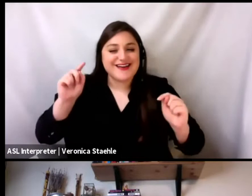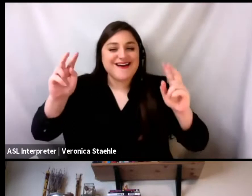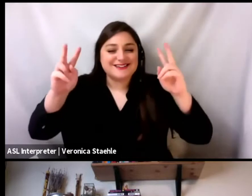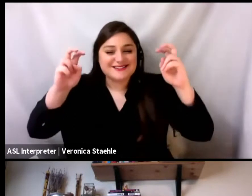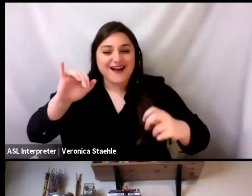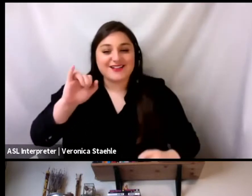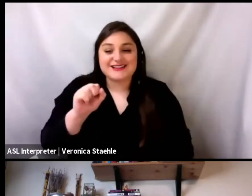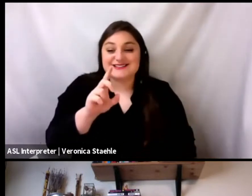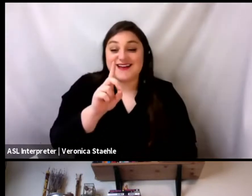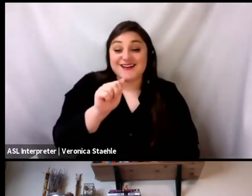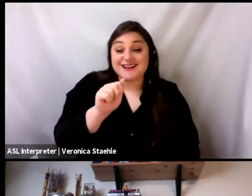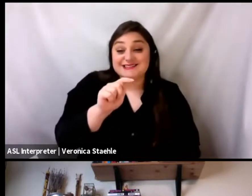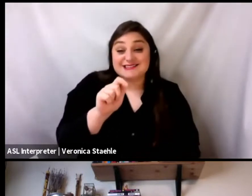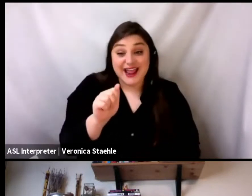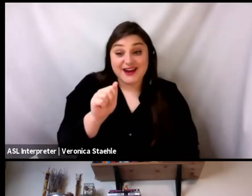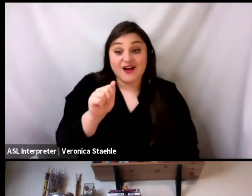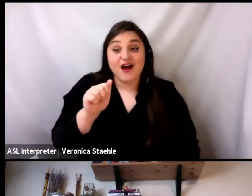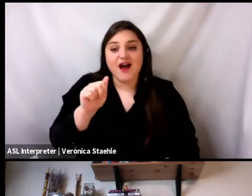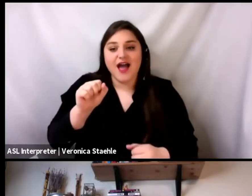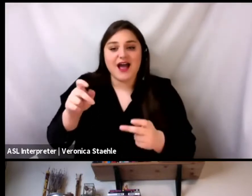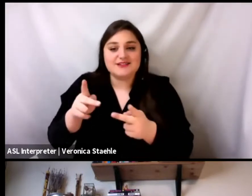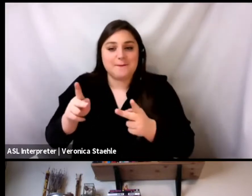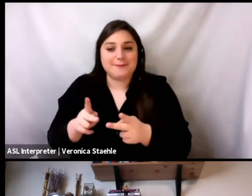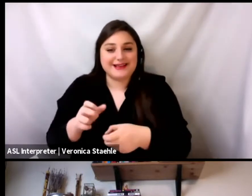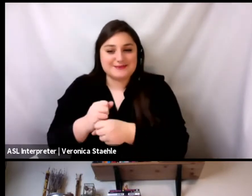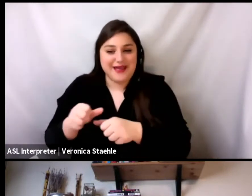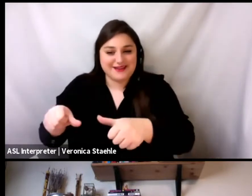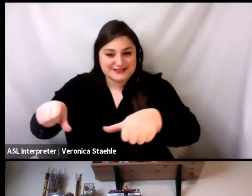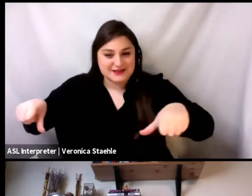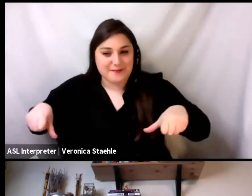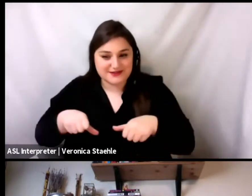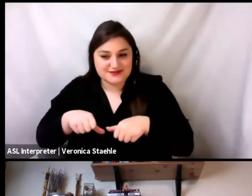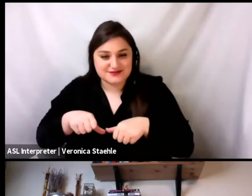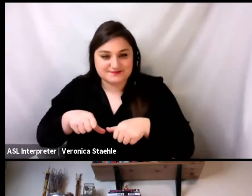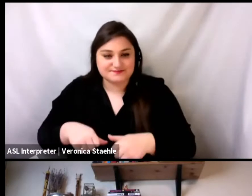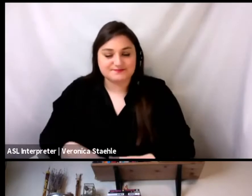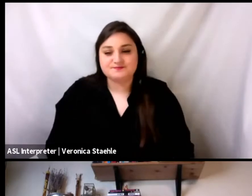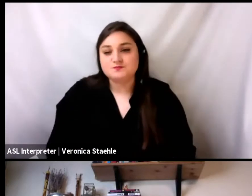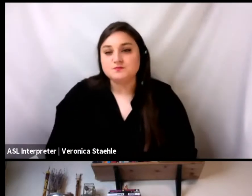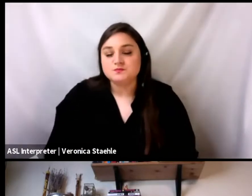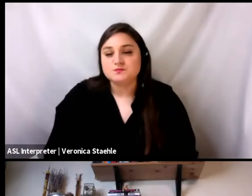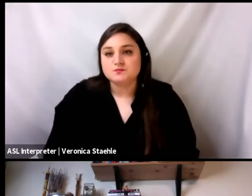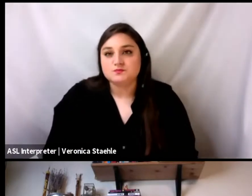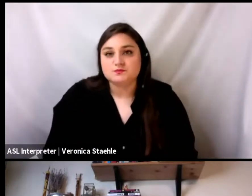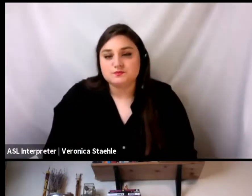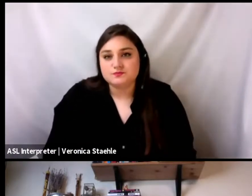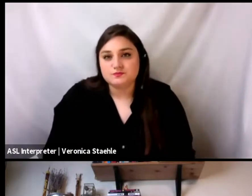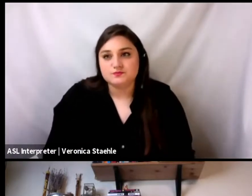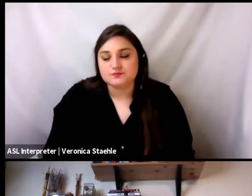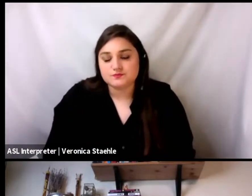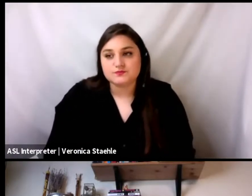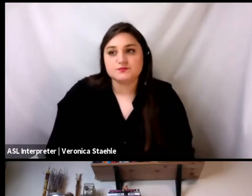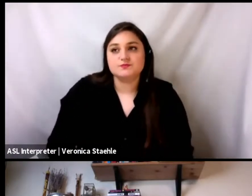and essentially part of the process of thinking about how to